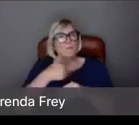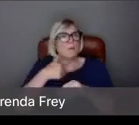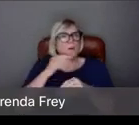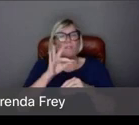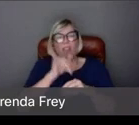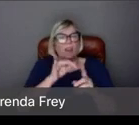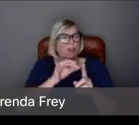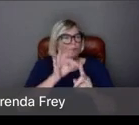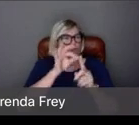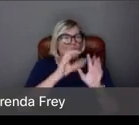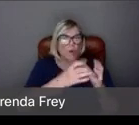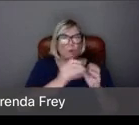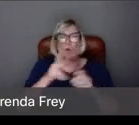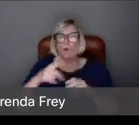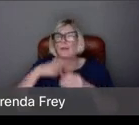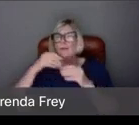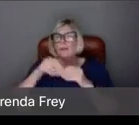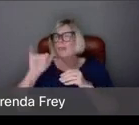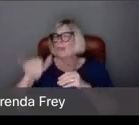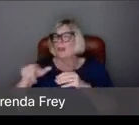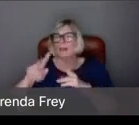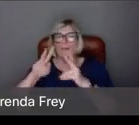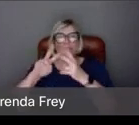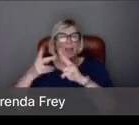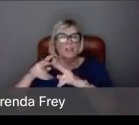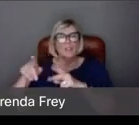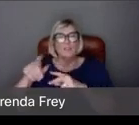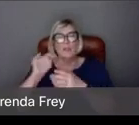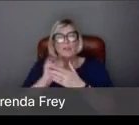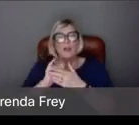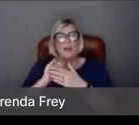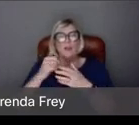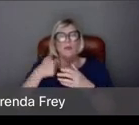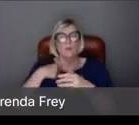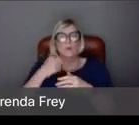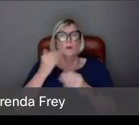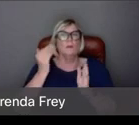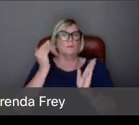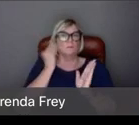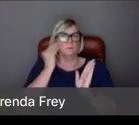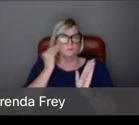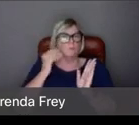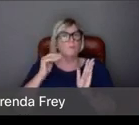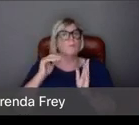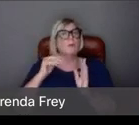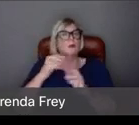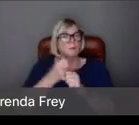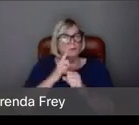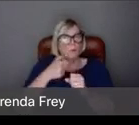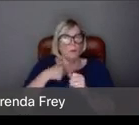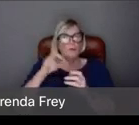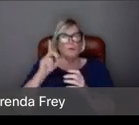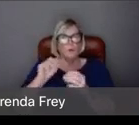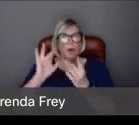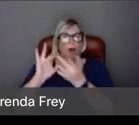or you live in a particular village, that we're being very mindful of kind of our outreach efforts. My